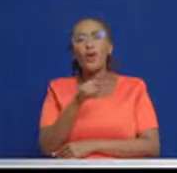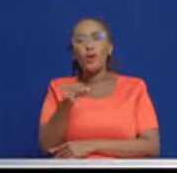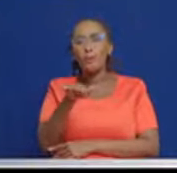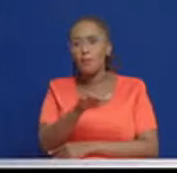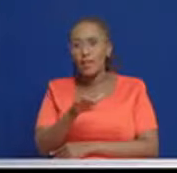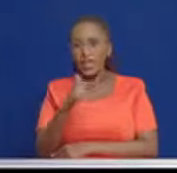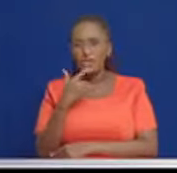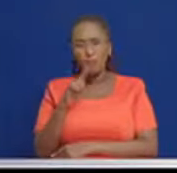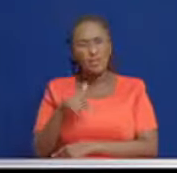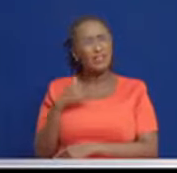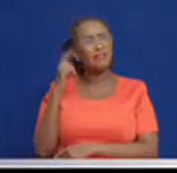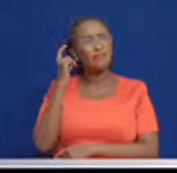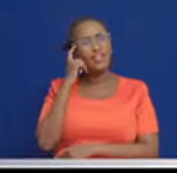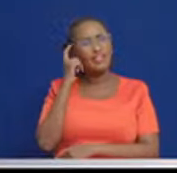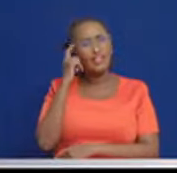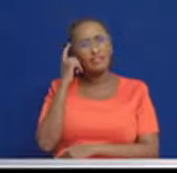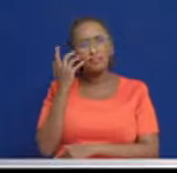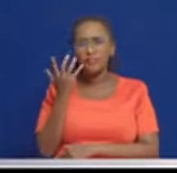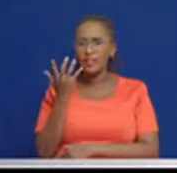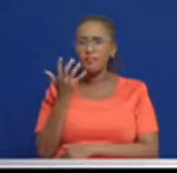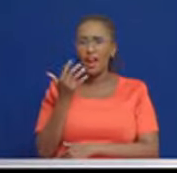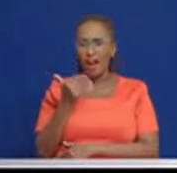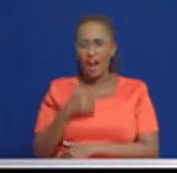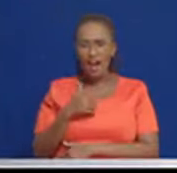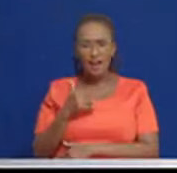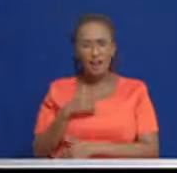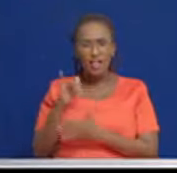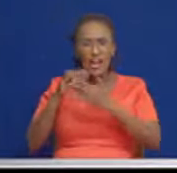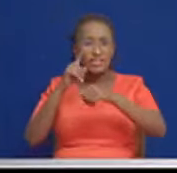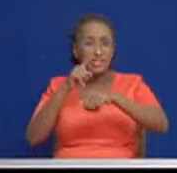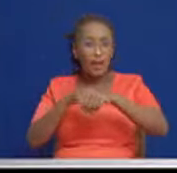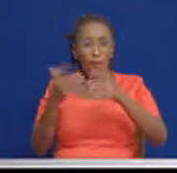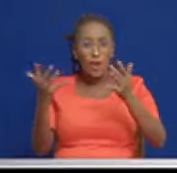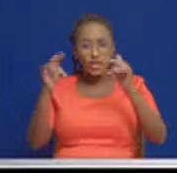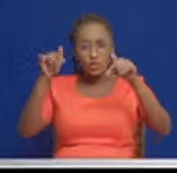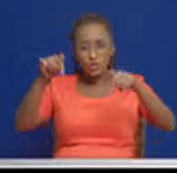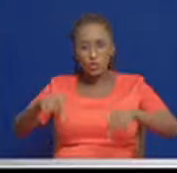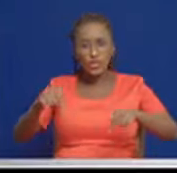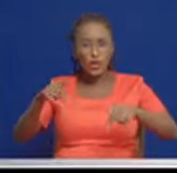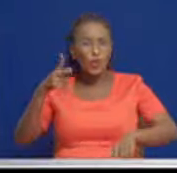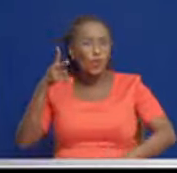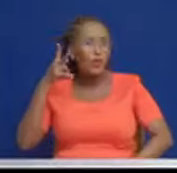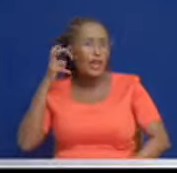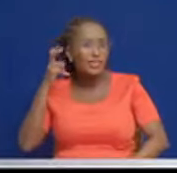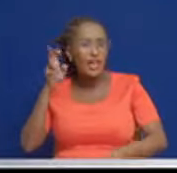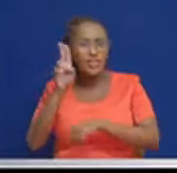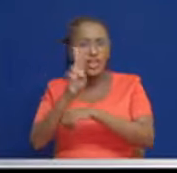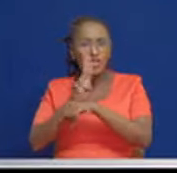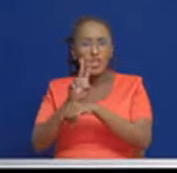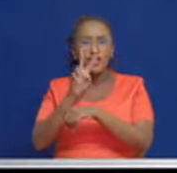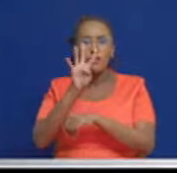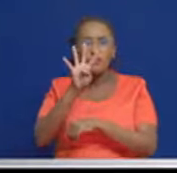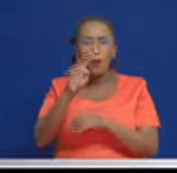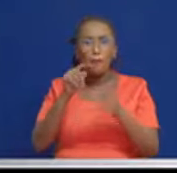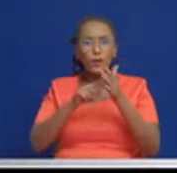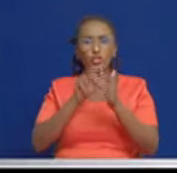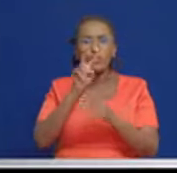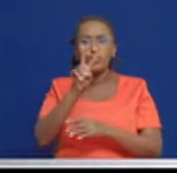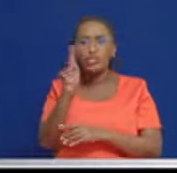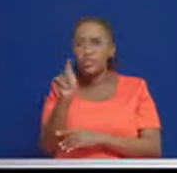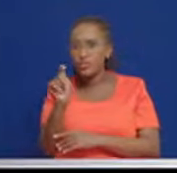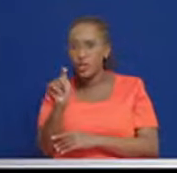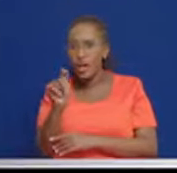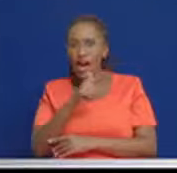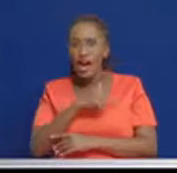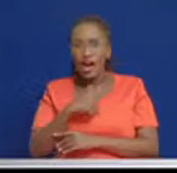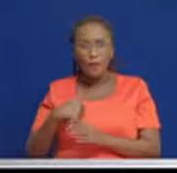So I think we reached a point where today you hear the expenditure is 4.2 trillion. Our revenues,